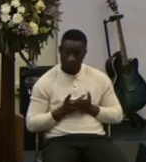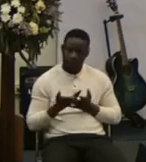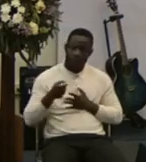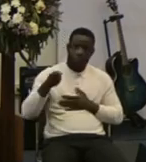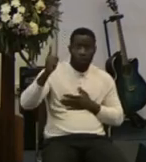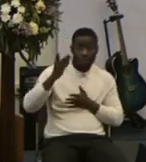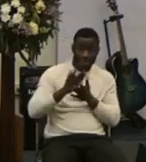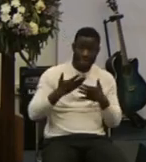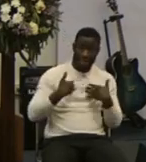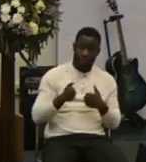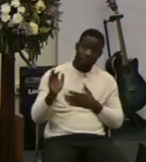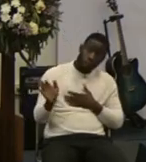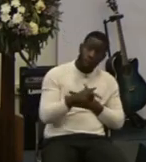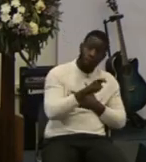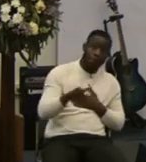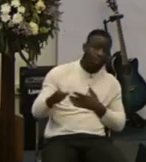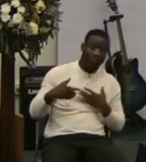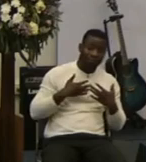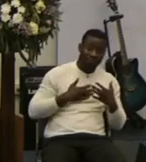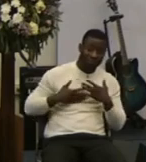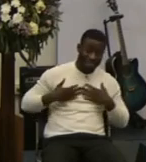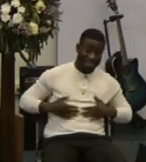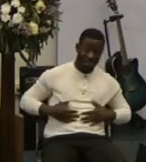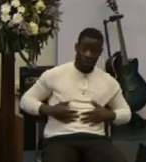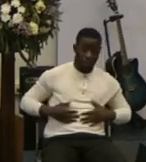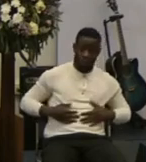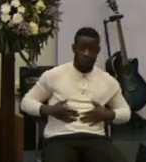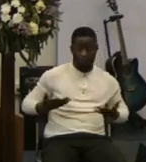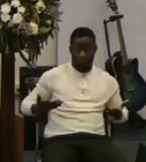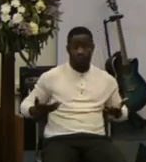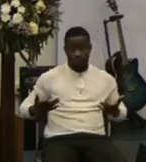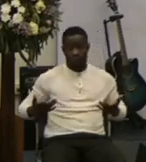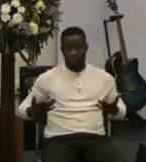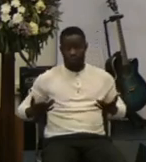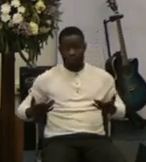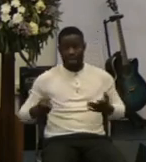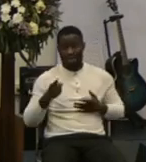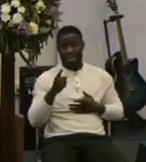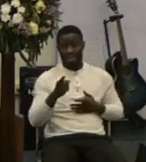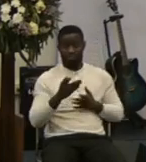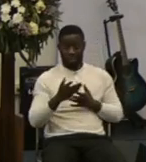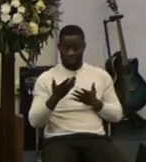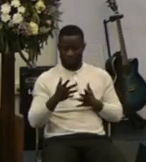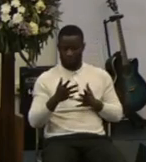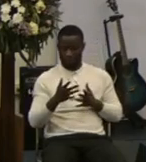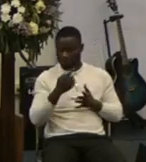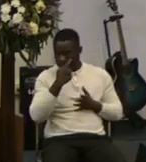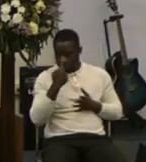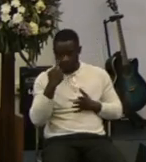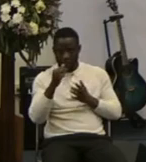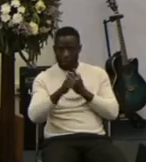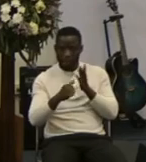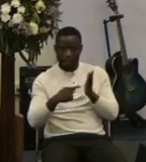God does heal, but not everyone is healed physically. And that is biblically attested.